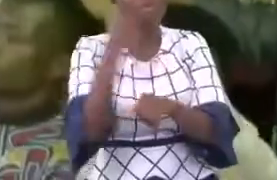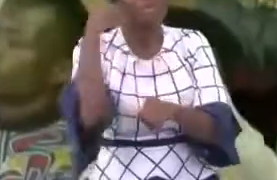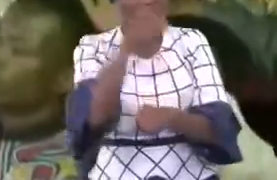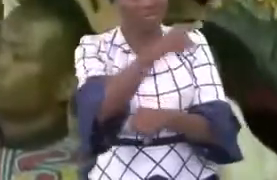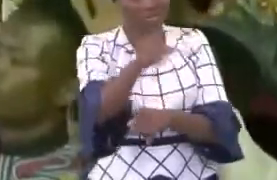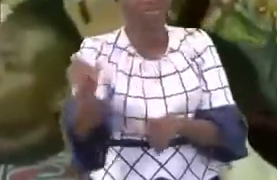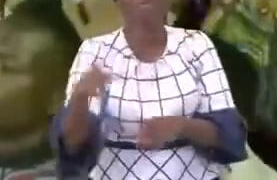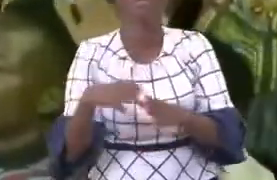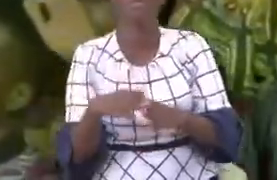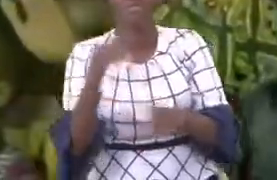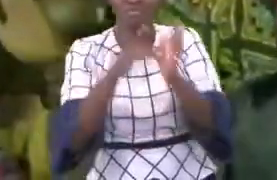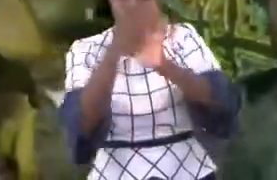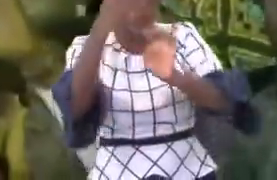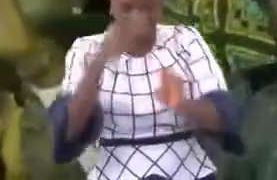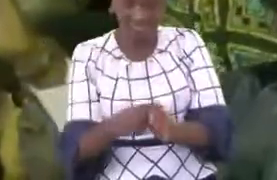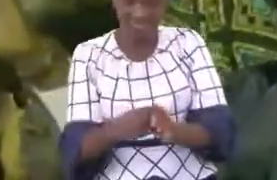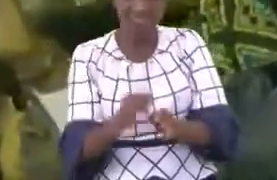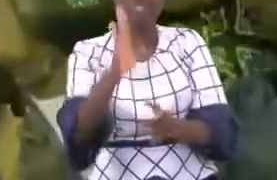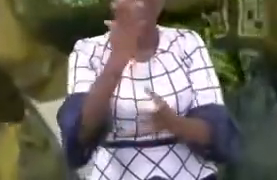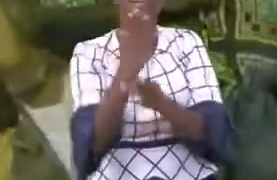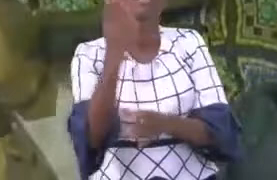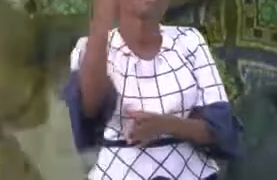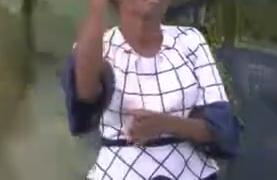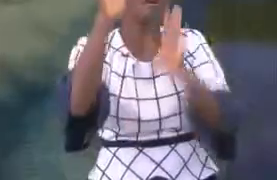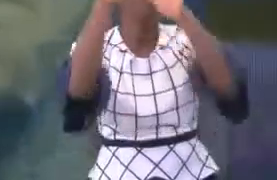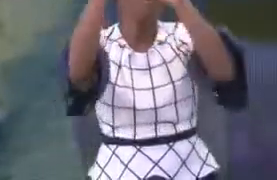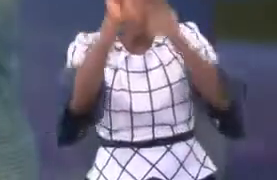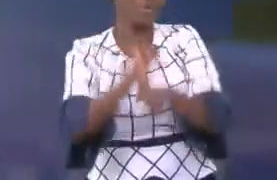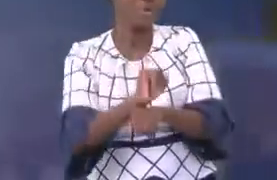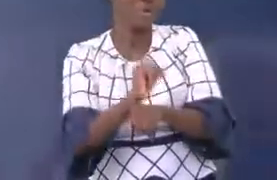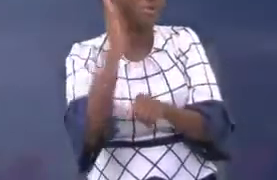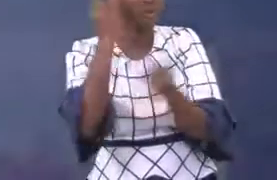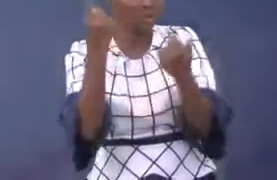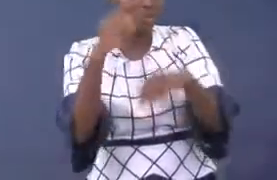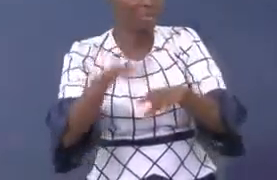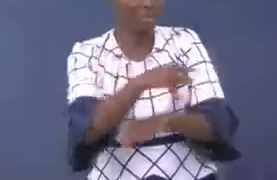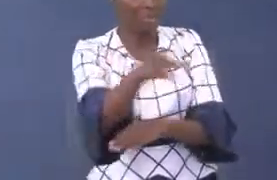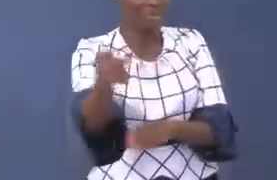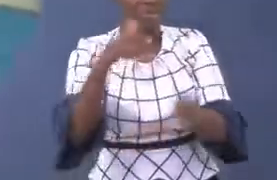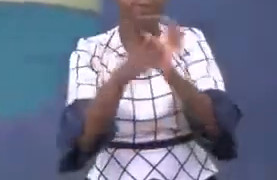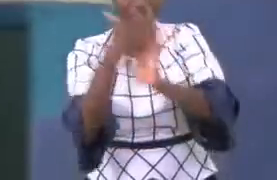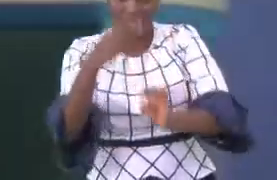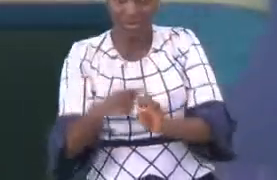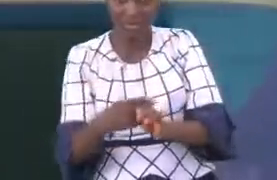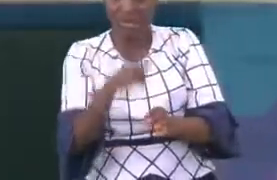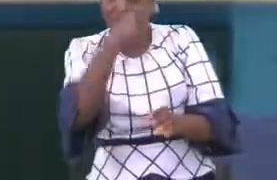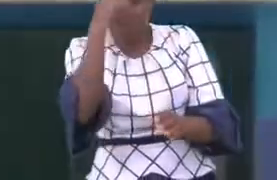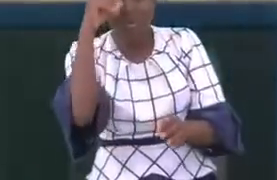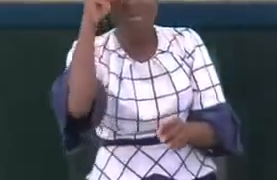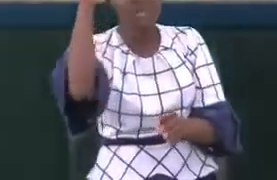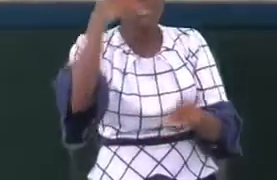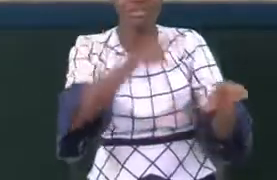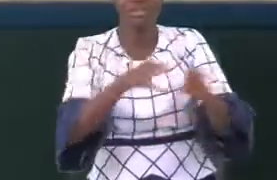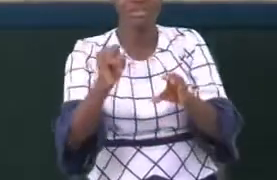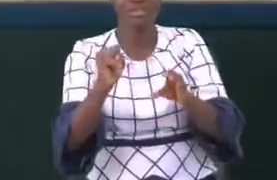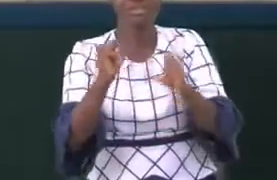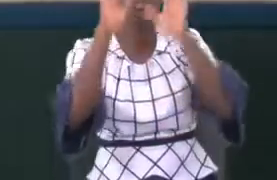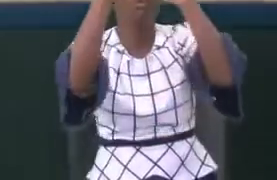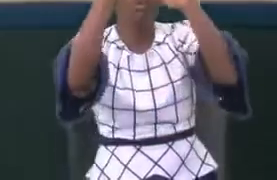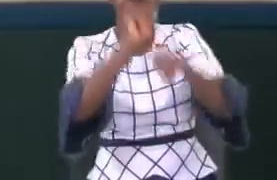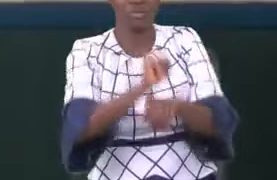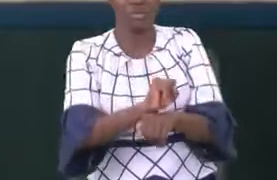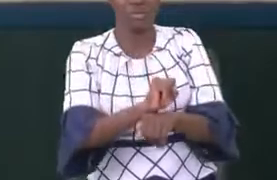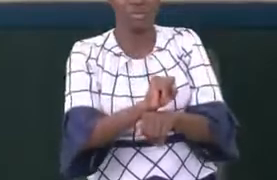way. Because he does wonders without number. Look at verse 11. In verse 11, it says,